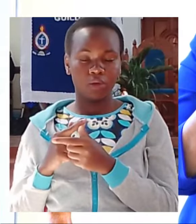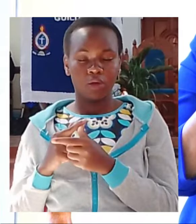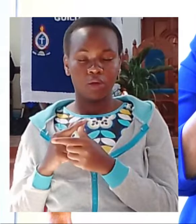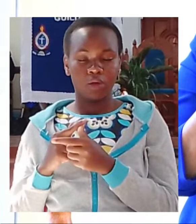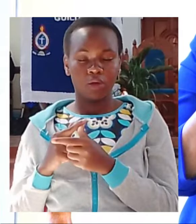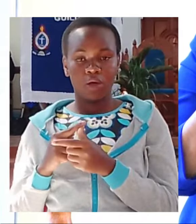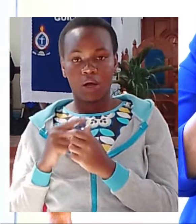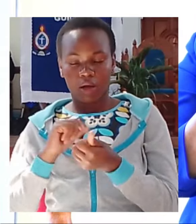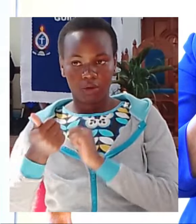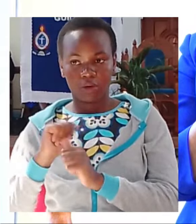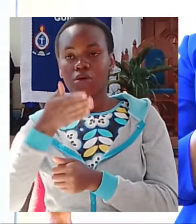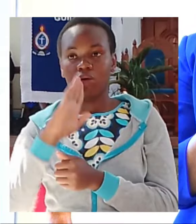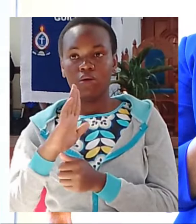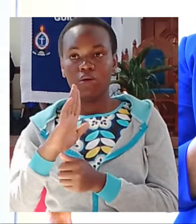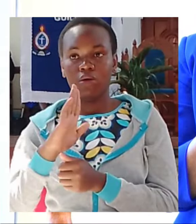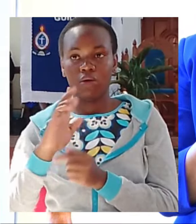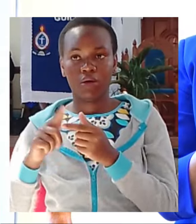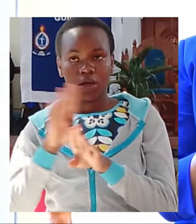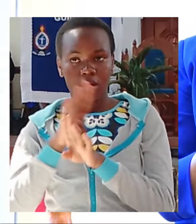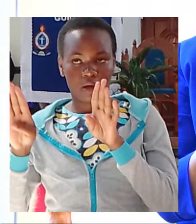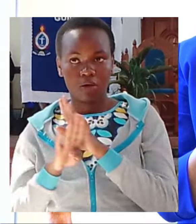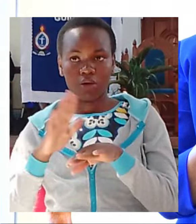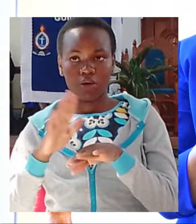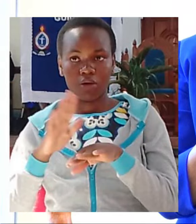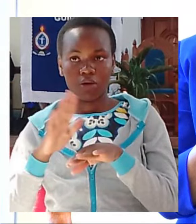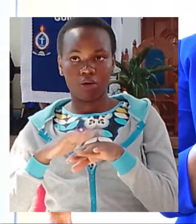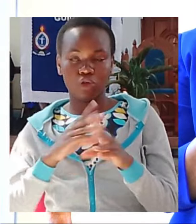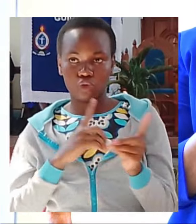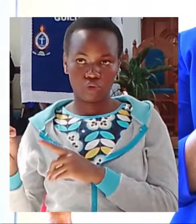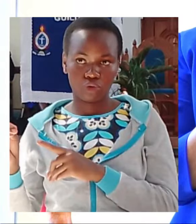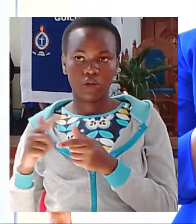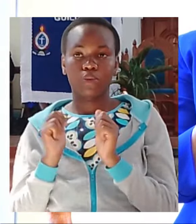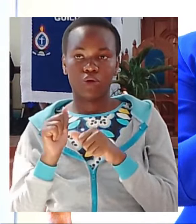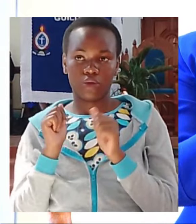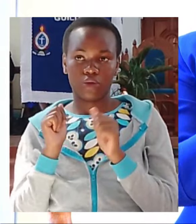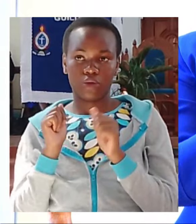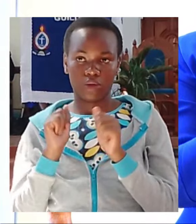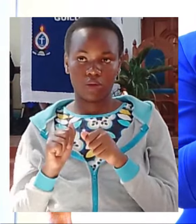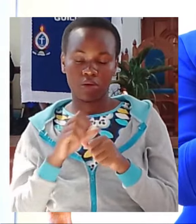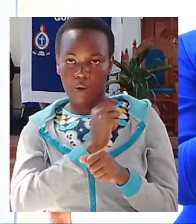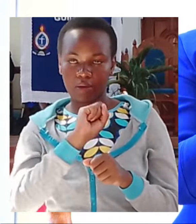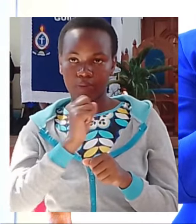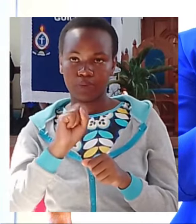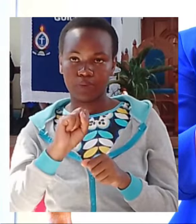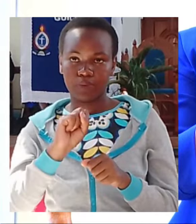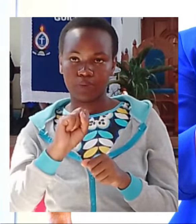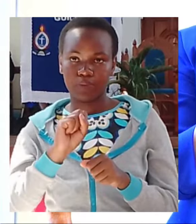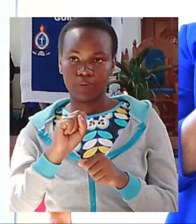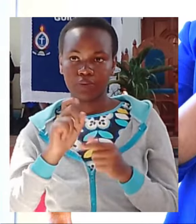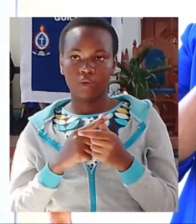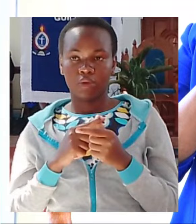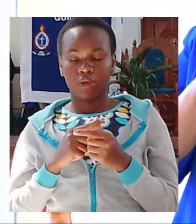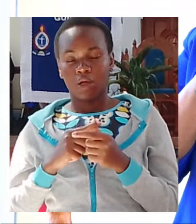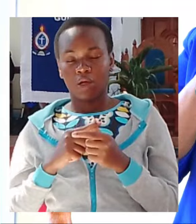Prioritizing God and everything that he is calling us to do. Prioritizing our souls as opposed